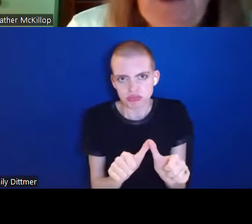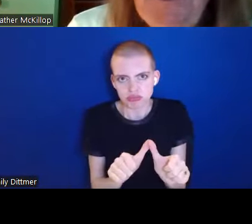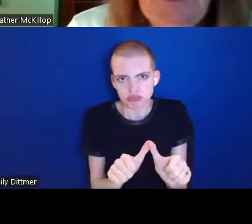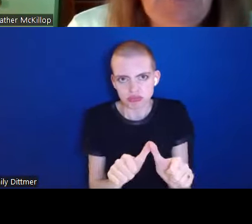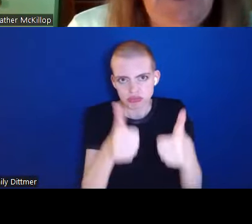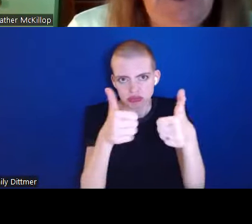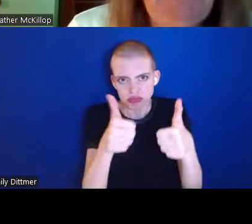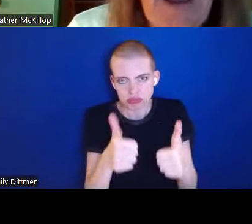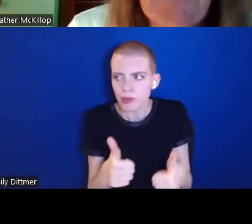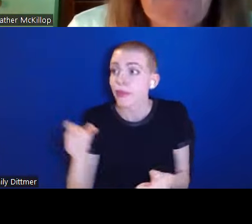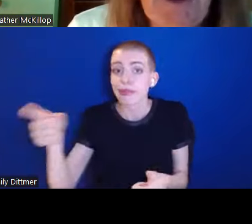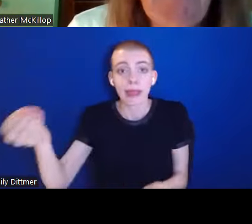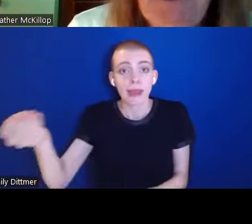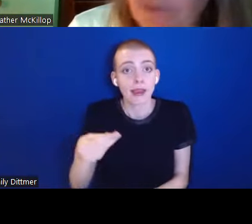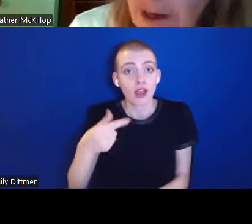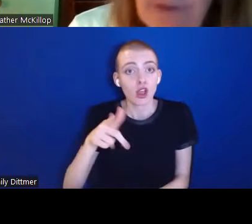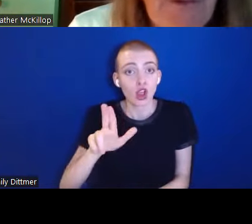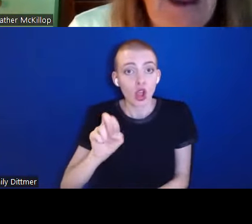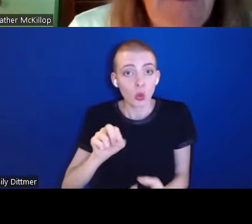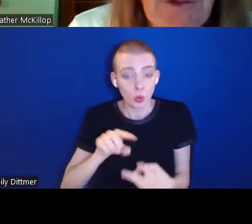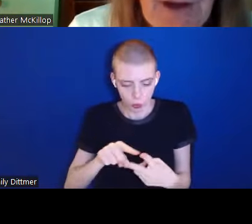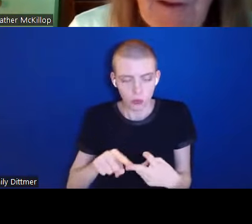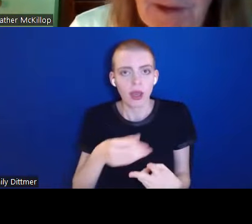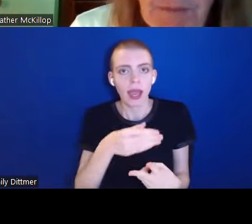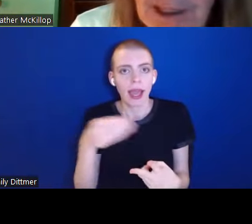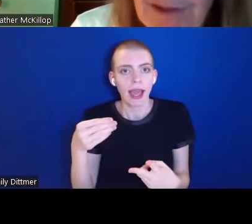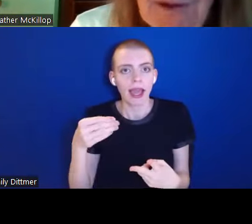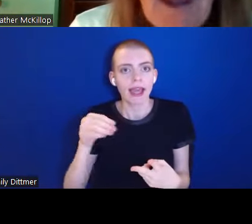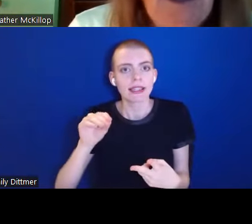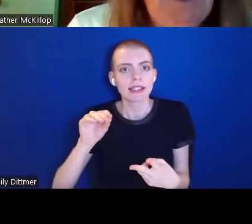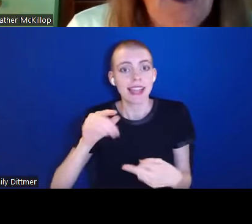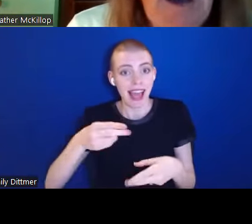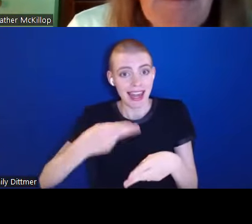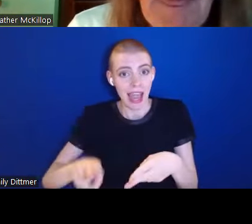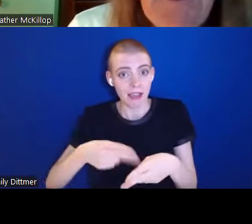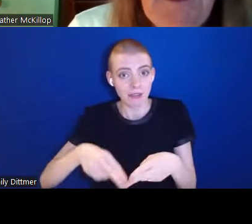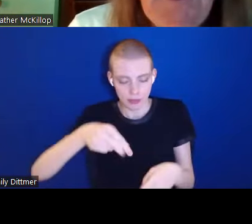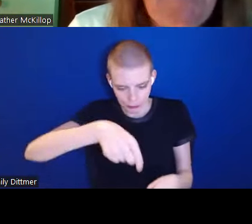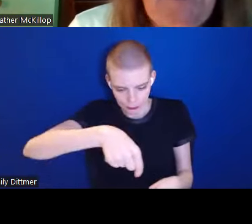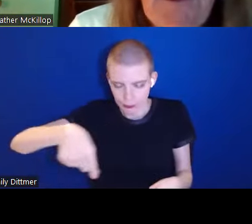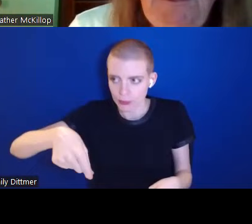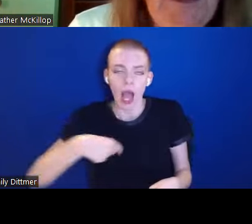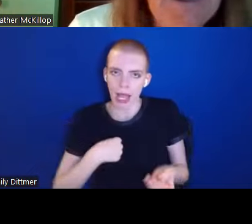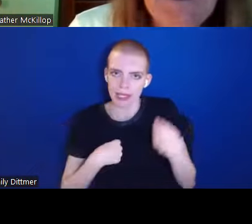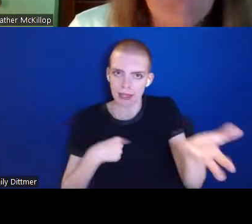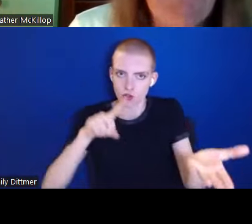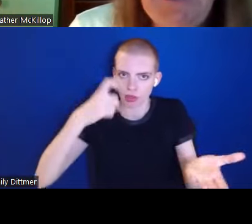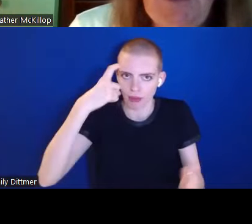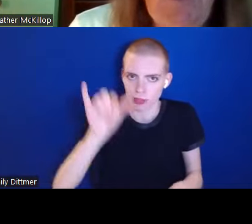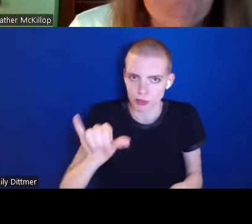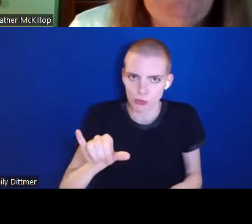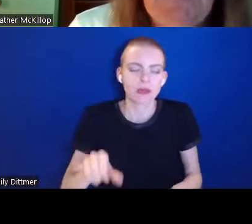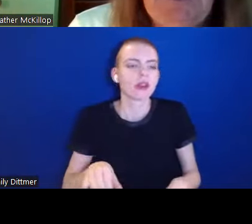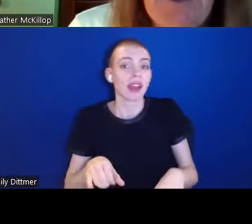some crazy glue and an X-Acto knife, which I also gave to the government of Belize. They said, just fill in